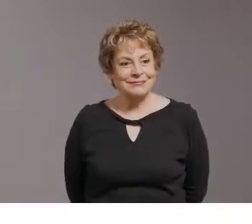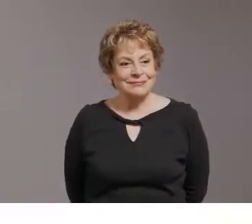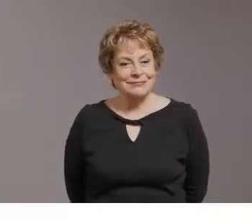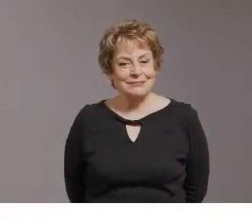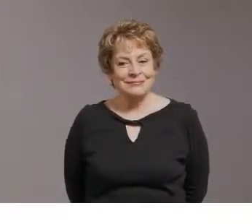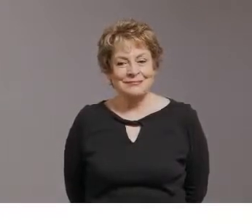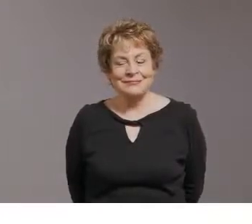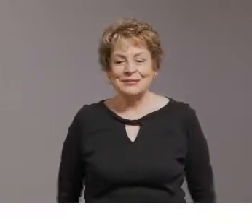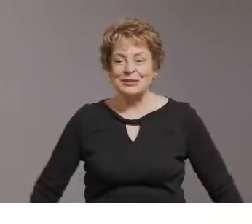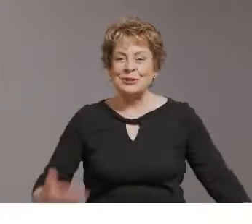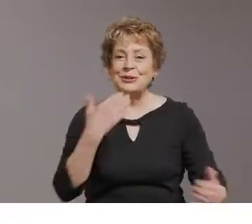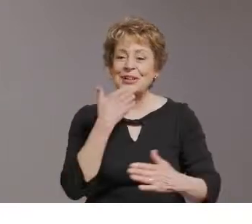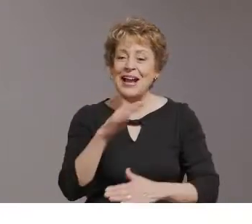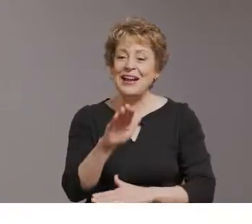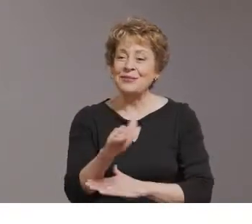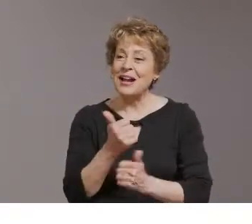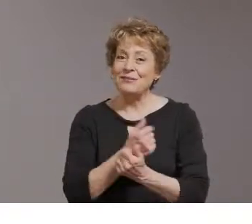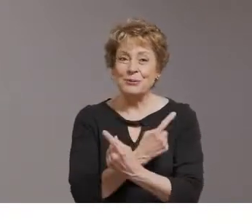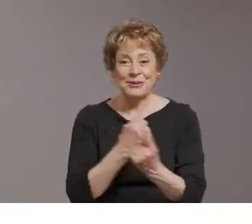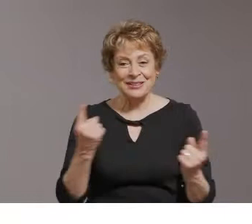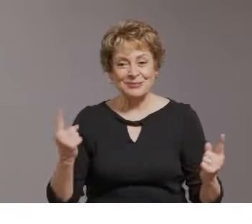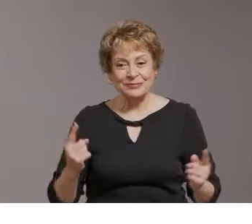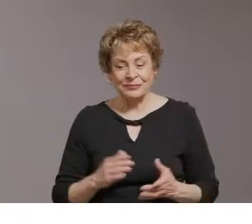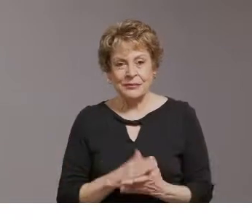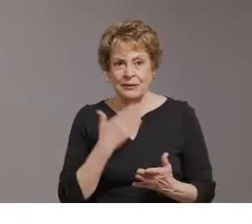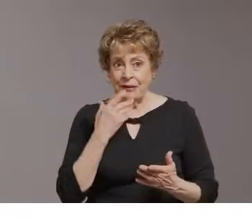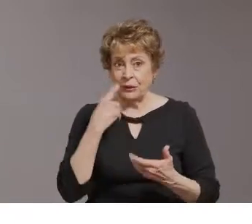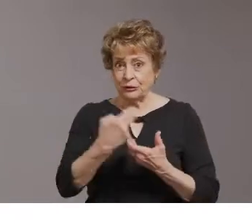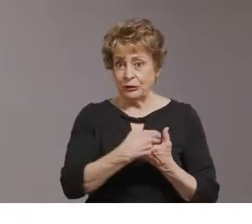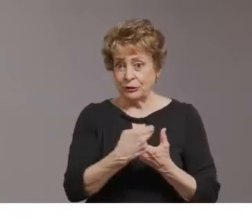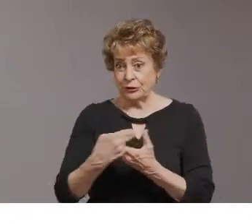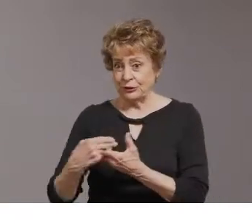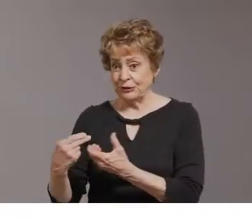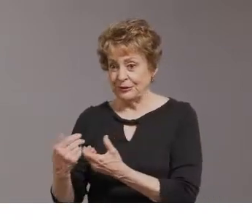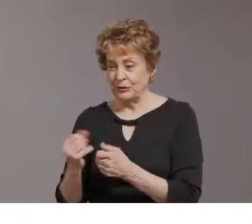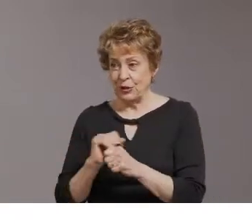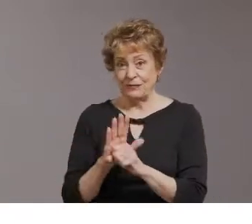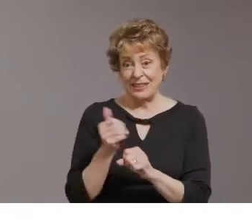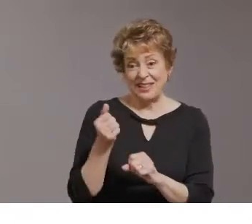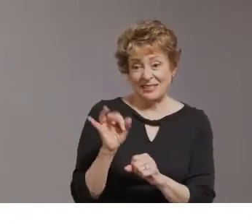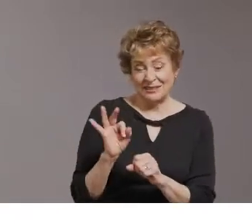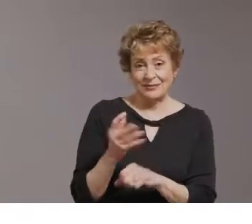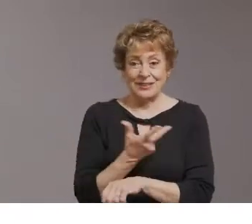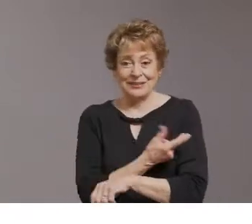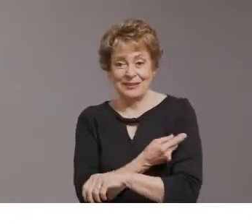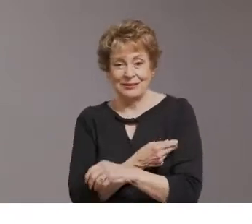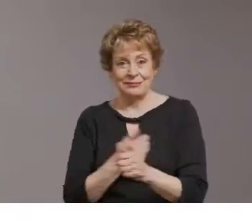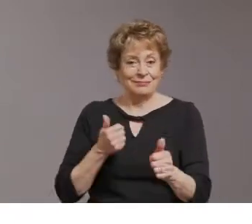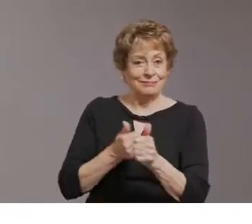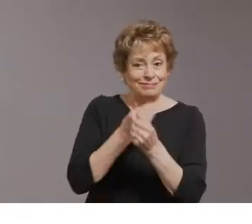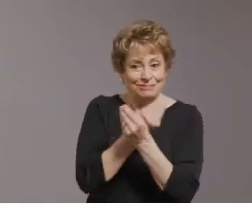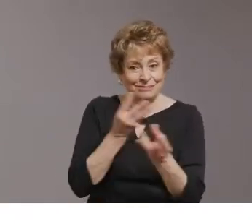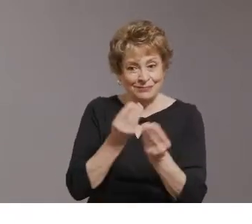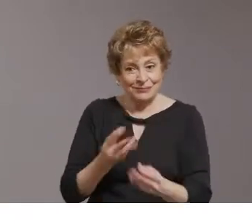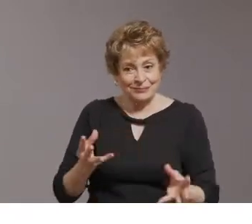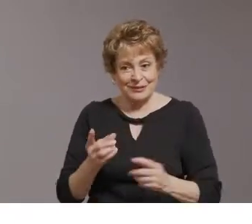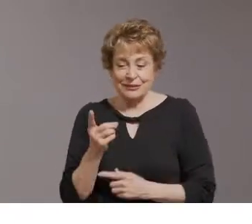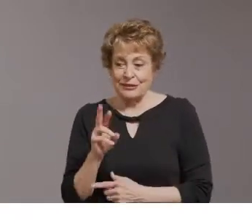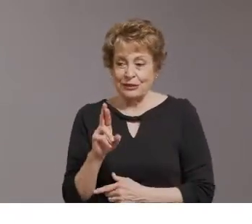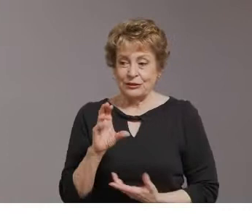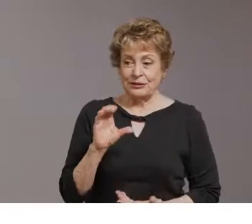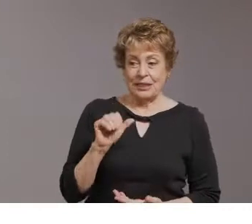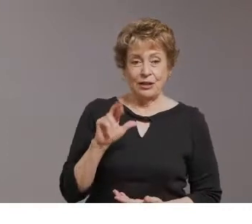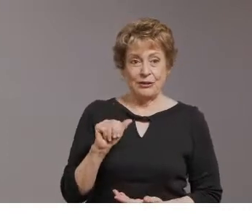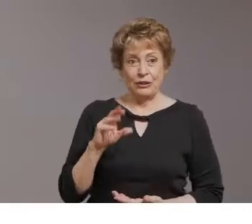Good afternoon, everyone. Thanks for joining us for this COVID-19 vaccine update with Dr. Cara Christ, Director of the Arizona Department of